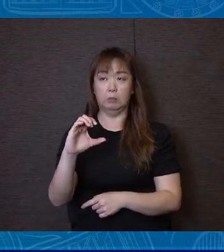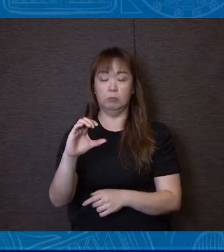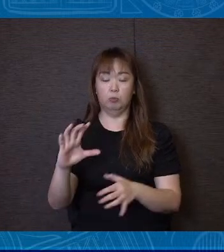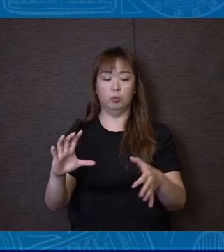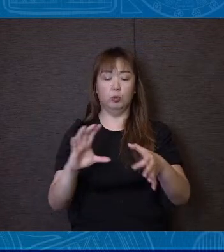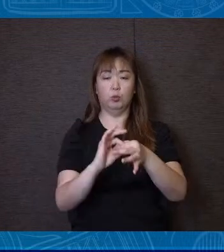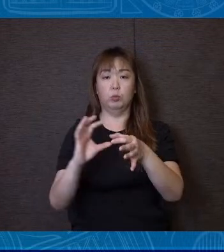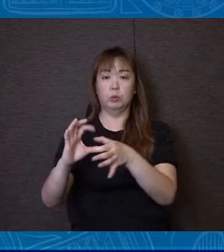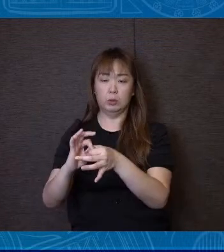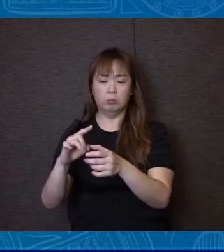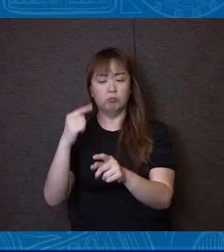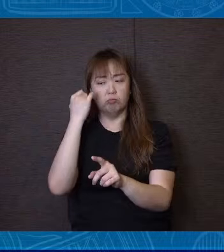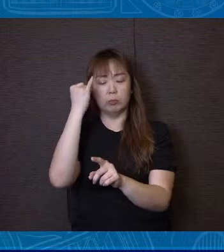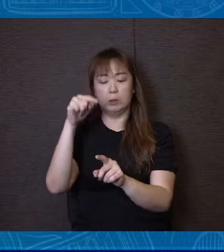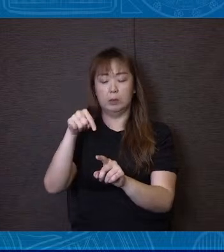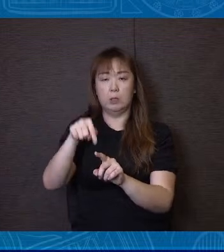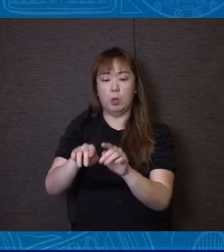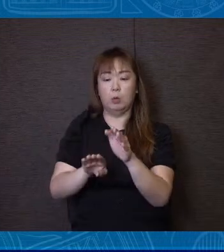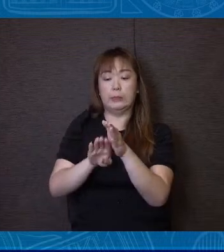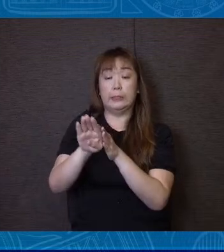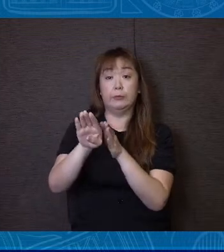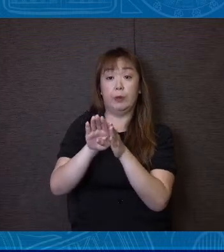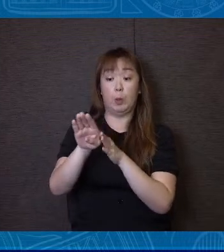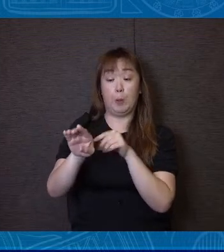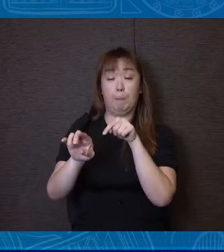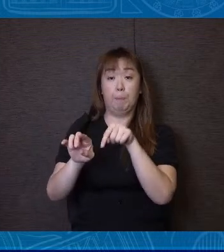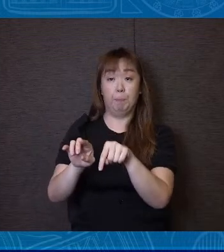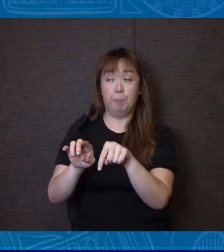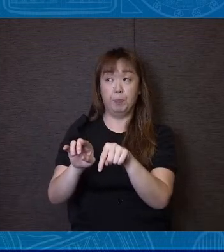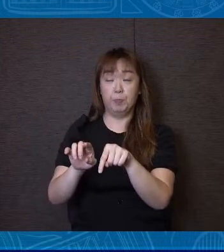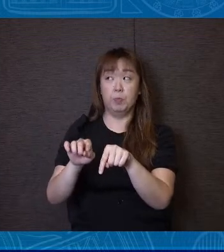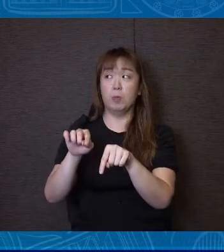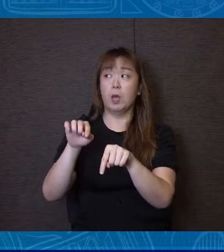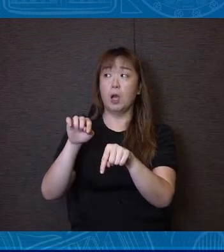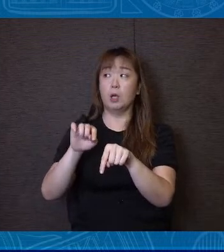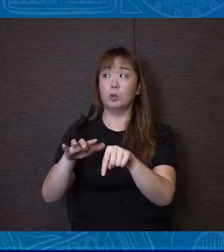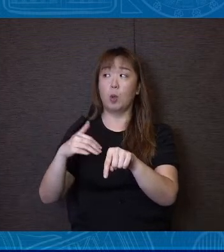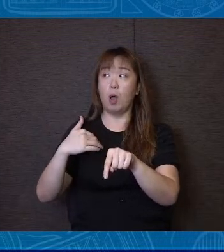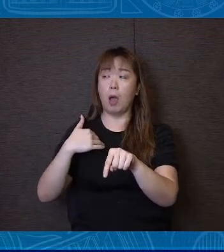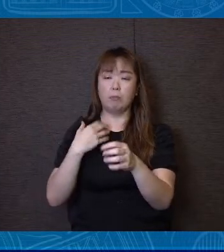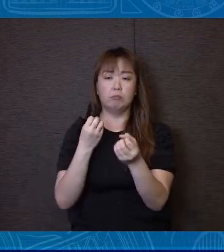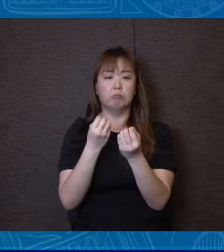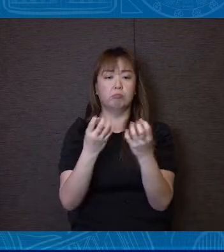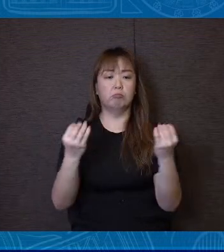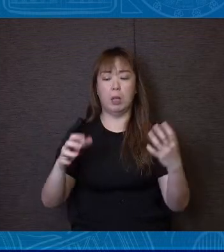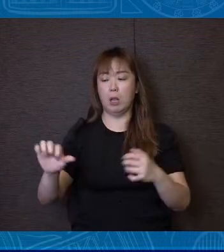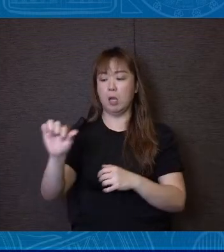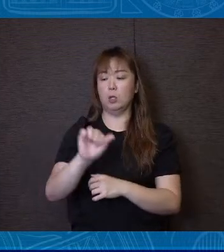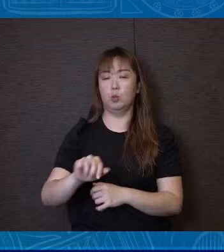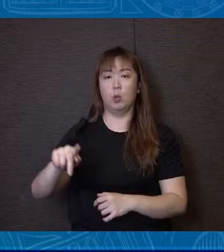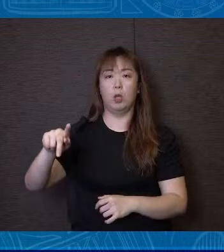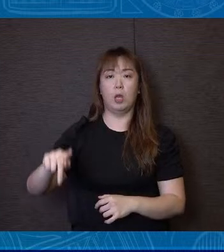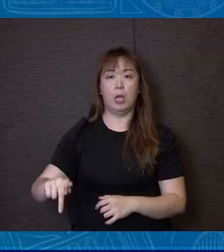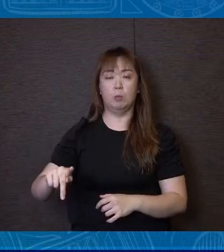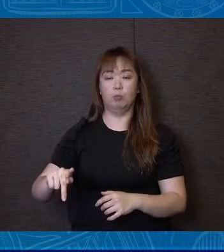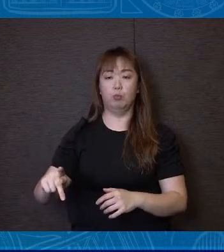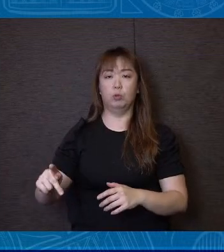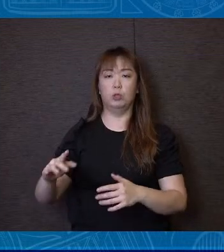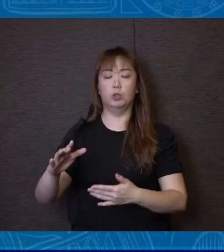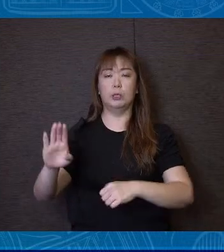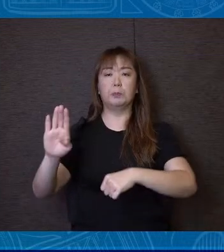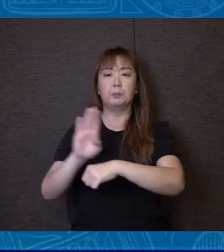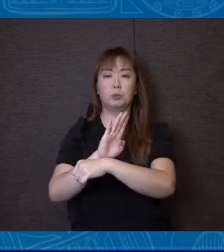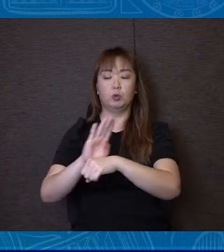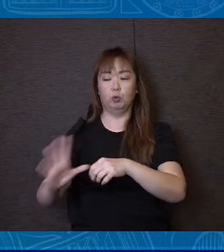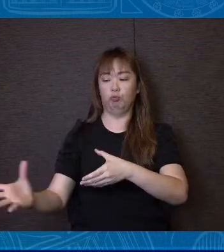and ITU was involved in developing this charter, in which a lot of private sector companies are part, and they support in the mobile